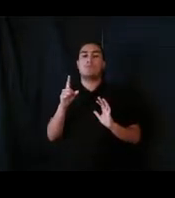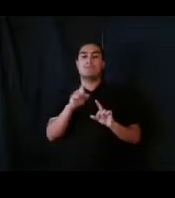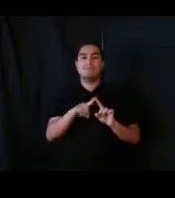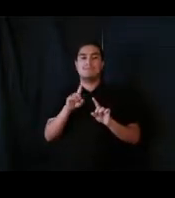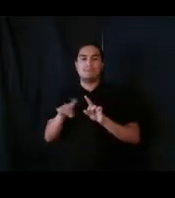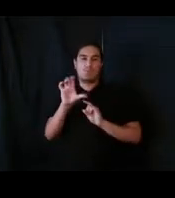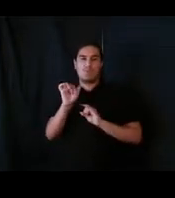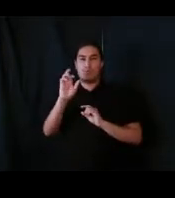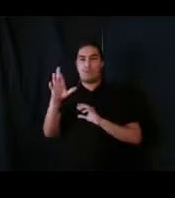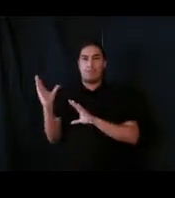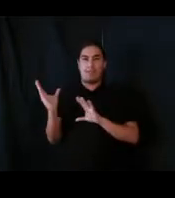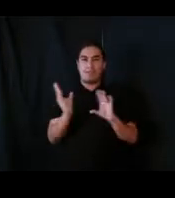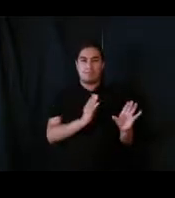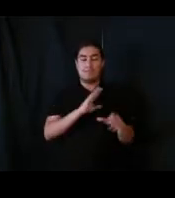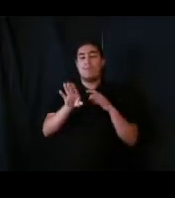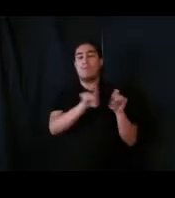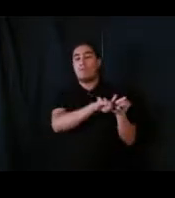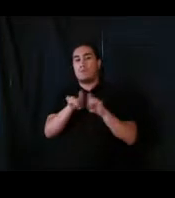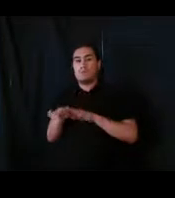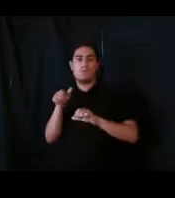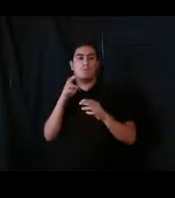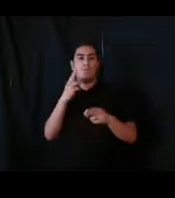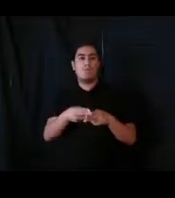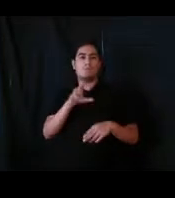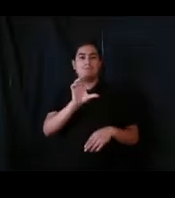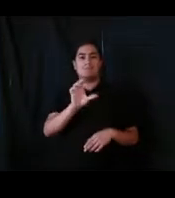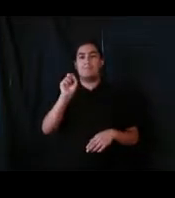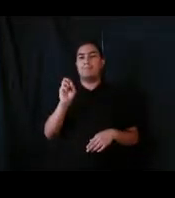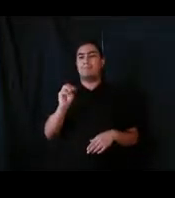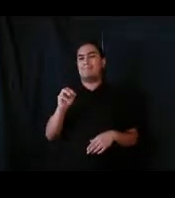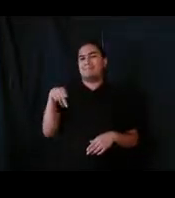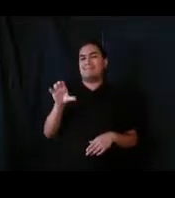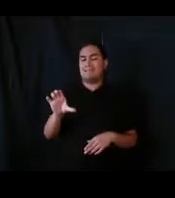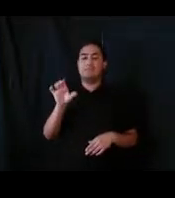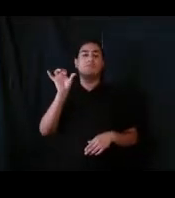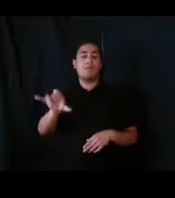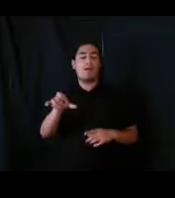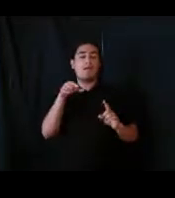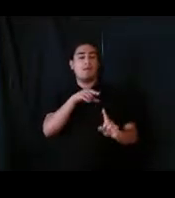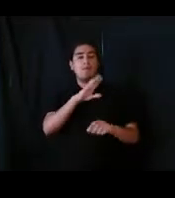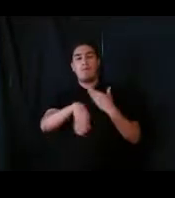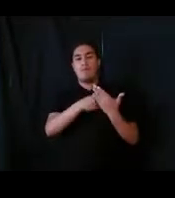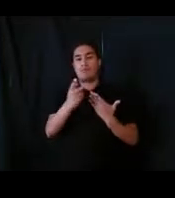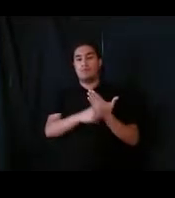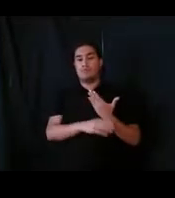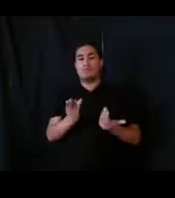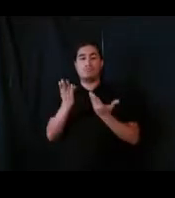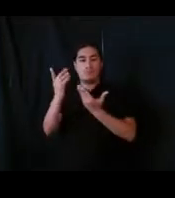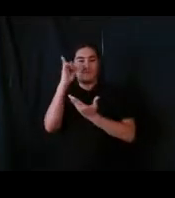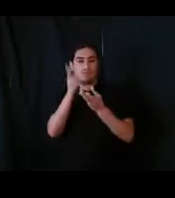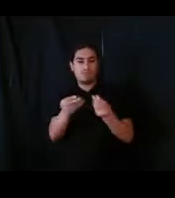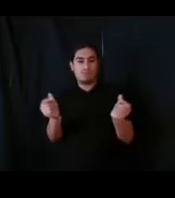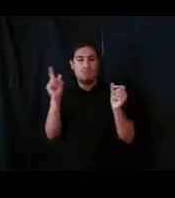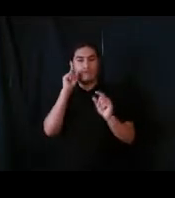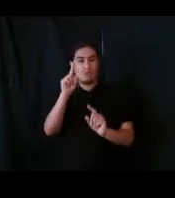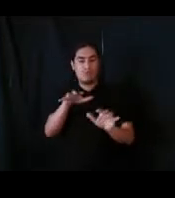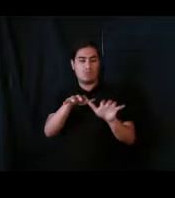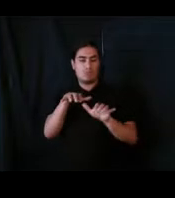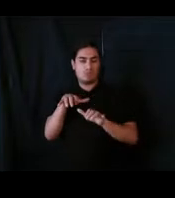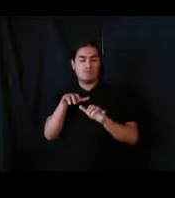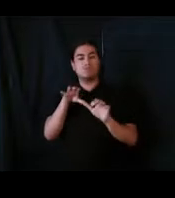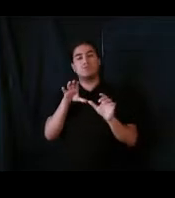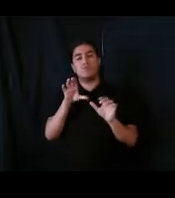plans also referred to as cmcps senate bill 1 requires all projects nominated for the solutions for congested corridors